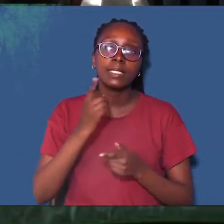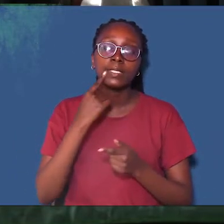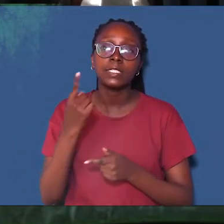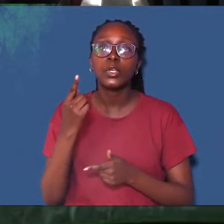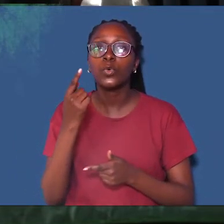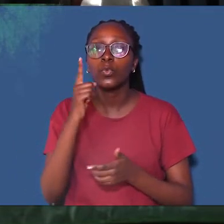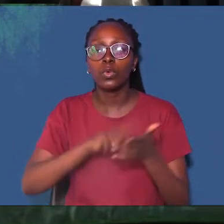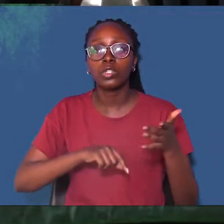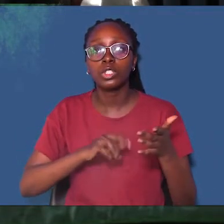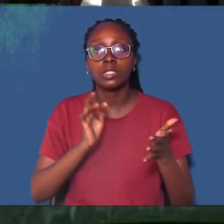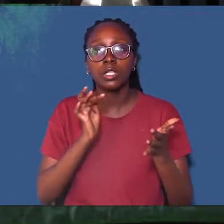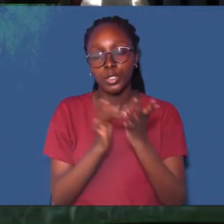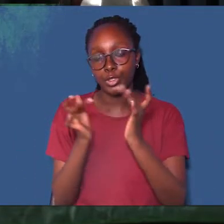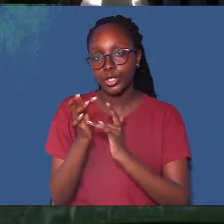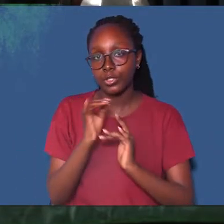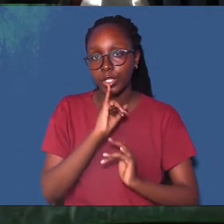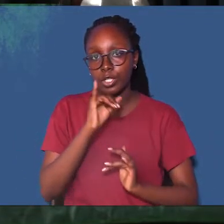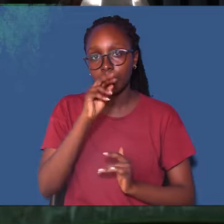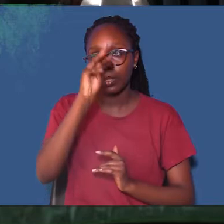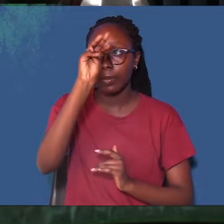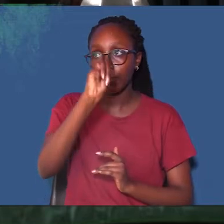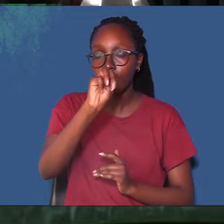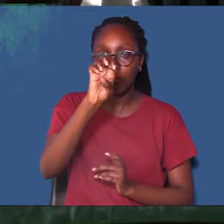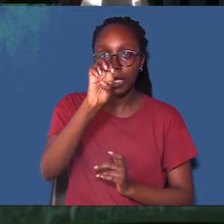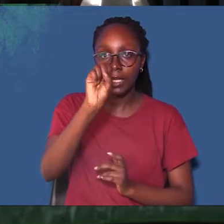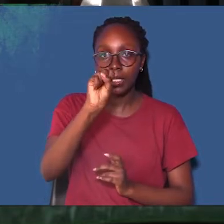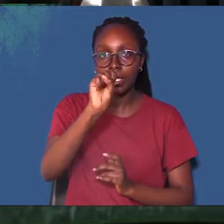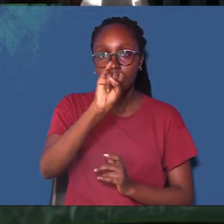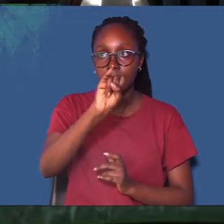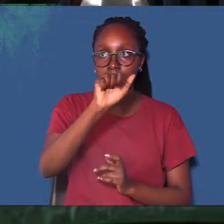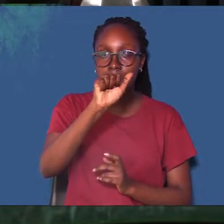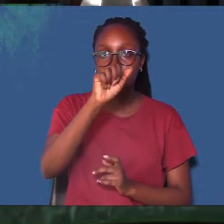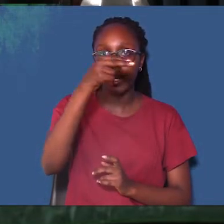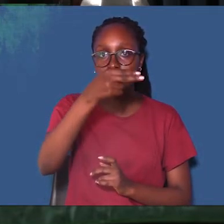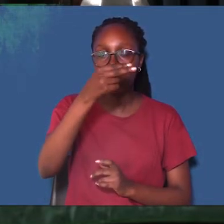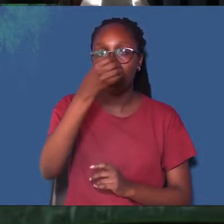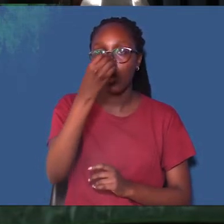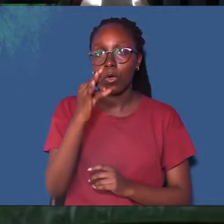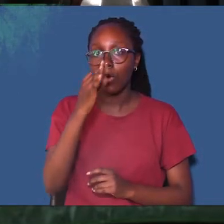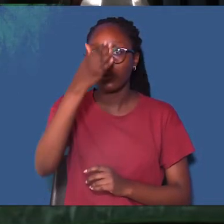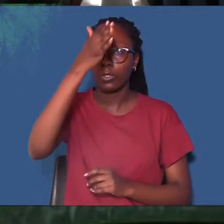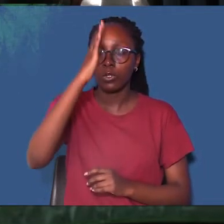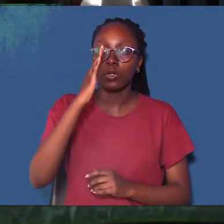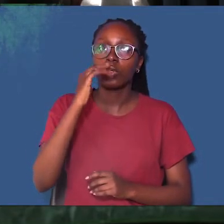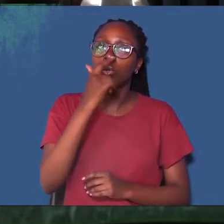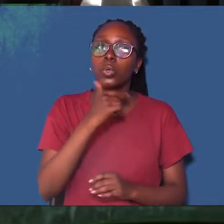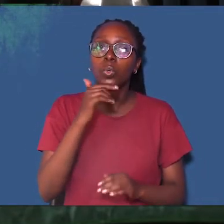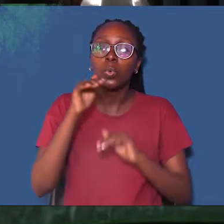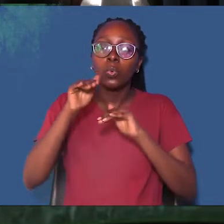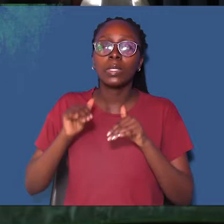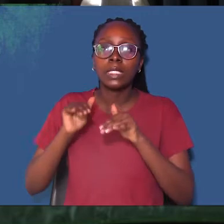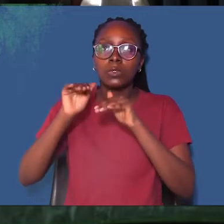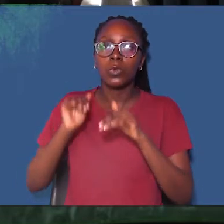the anointed one. He was the Messiah of God that they had been long waiting